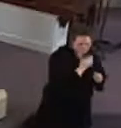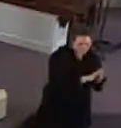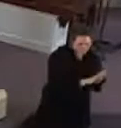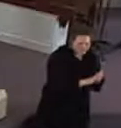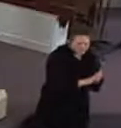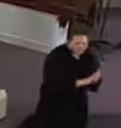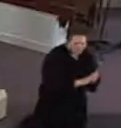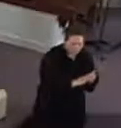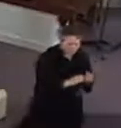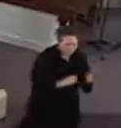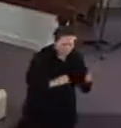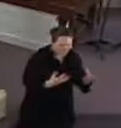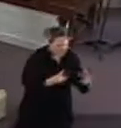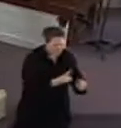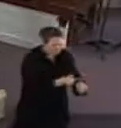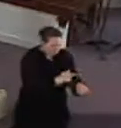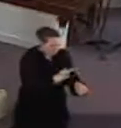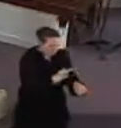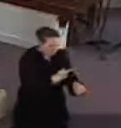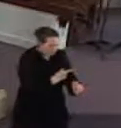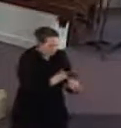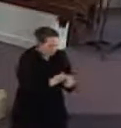How long has it been since we felt like we could be lost?